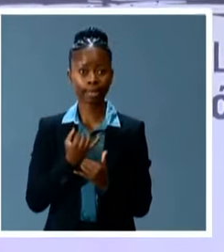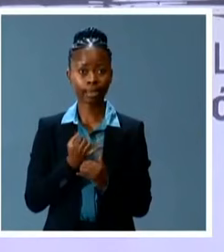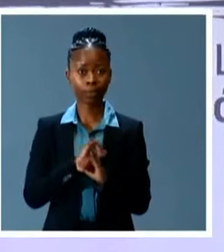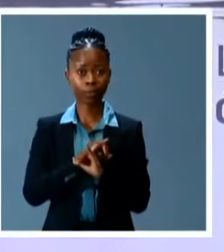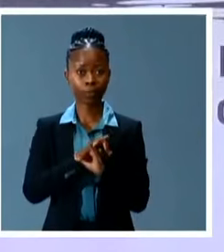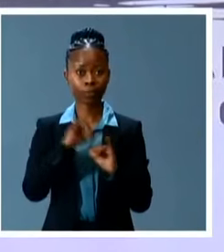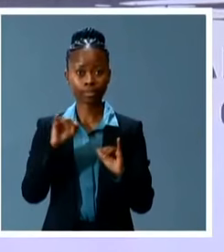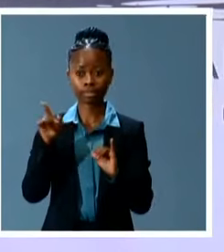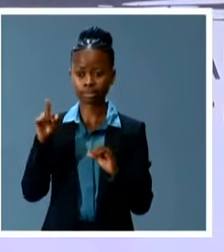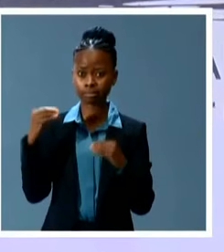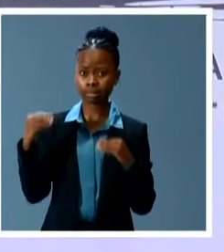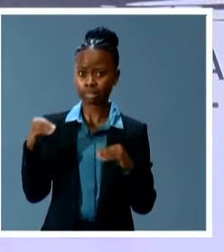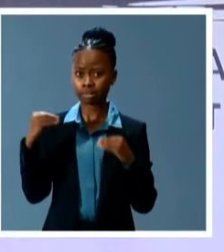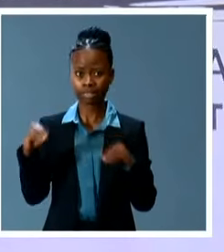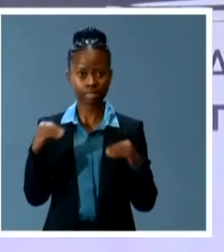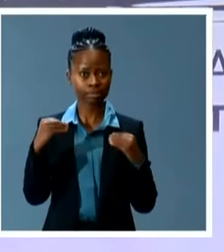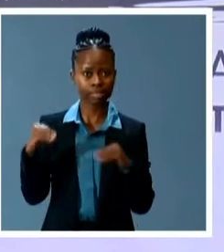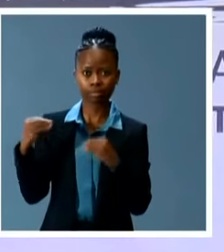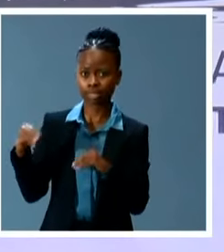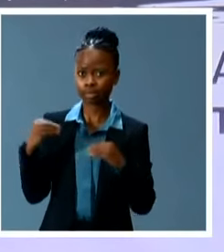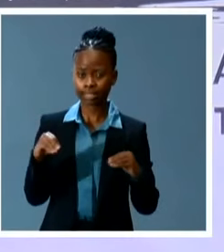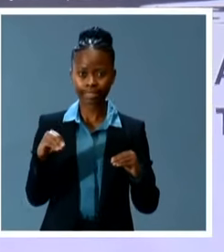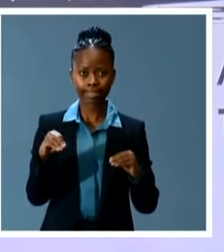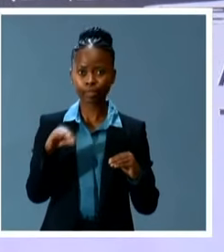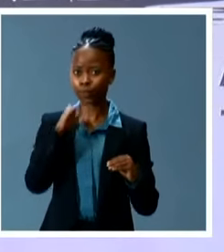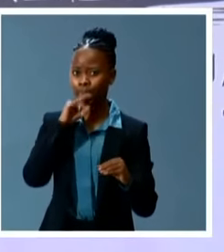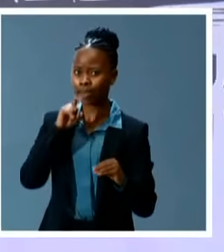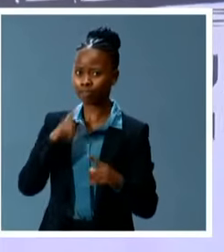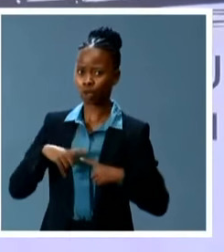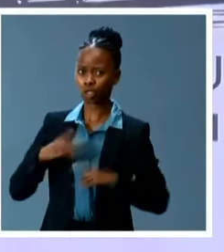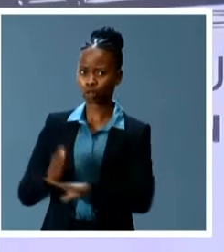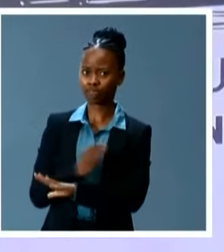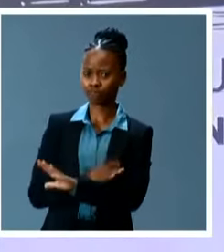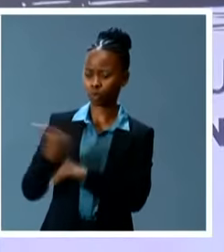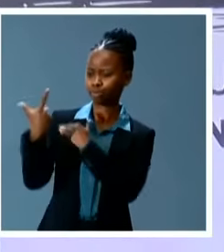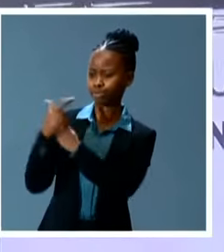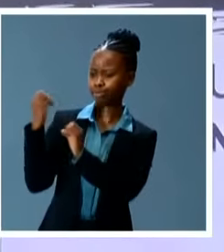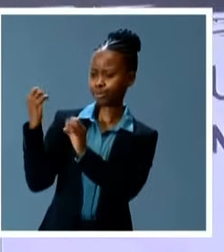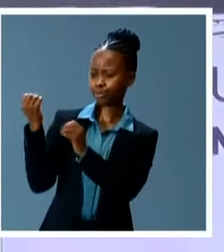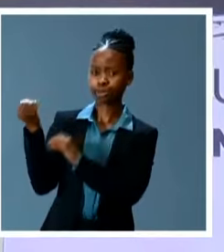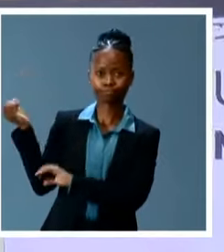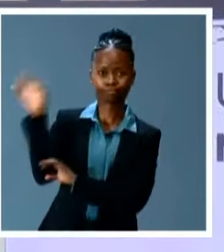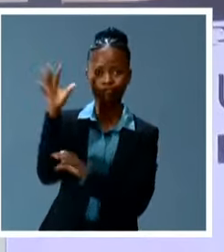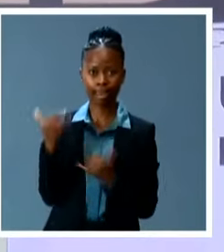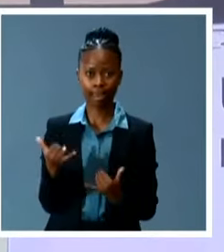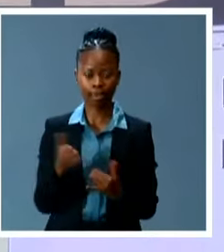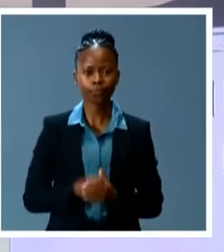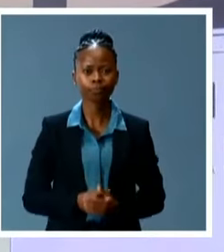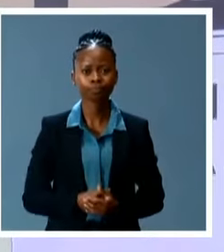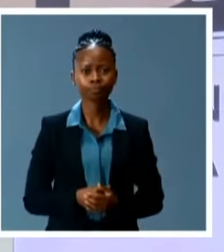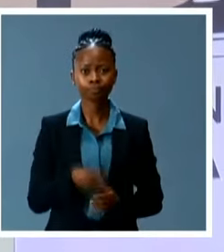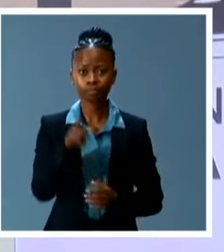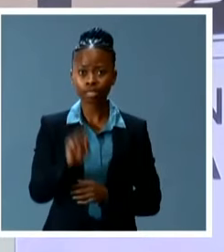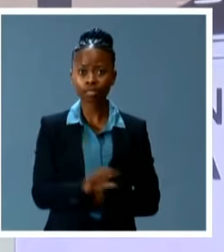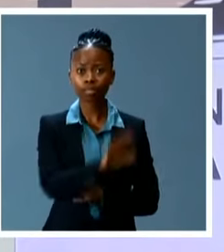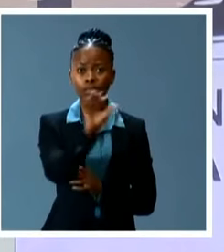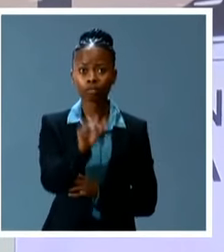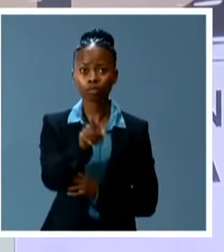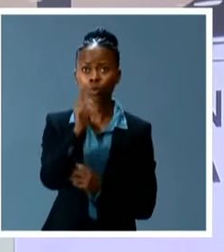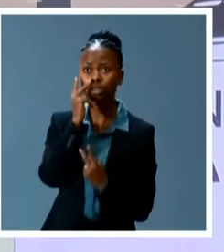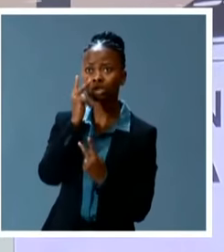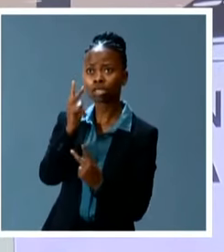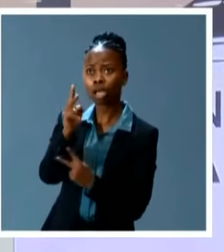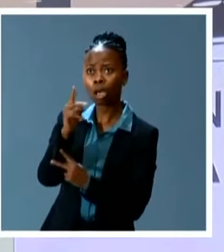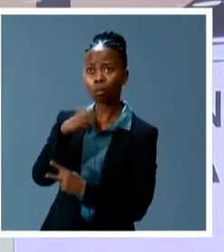schedule. But of course, for South Africans, when you see the president on TV, you never